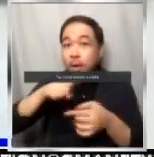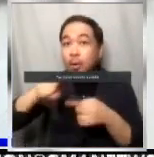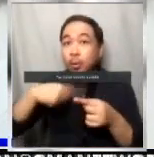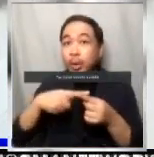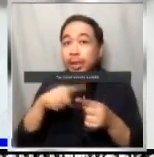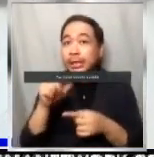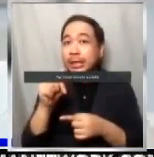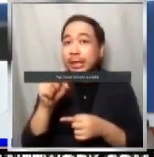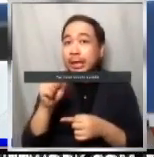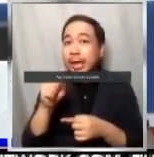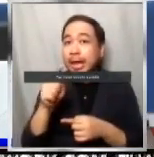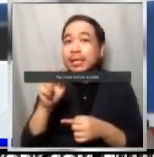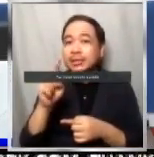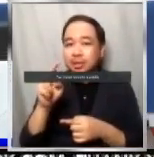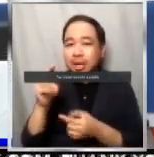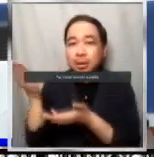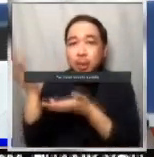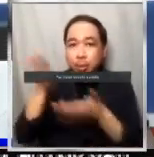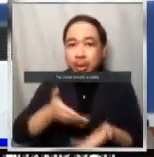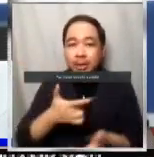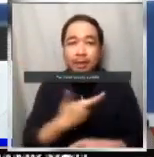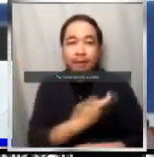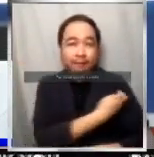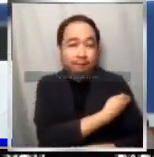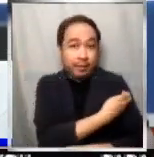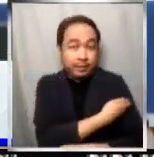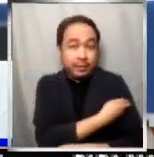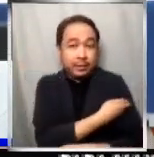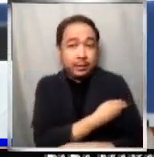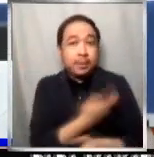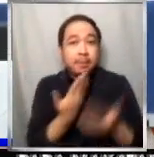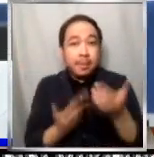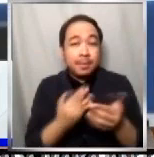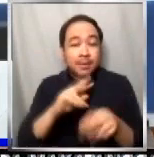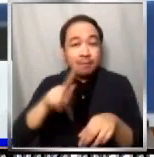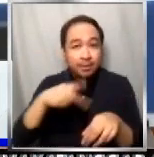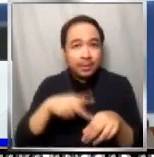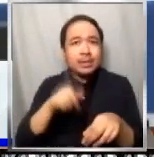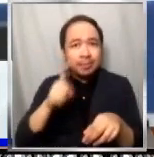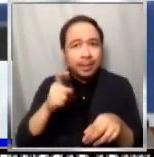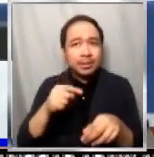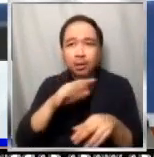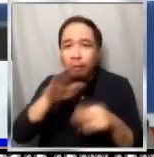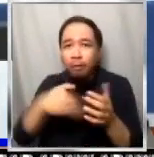The Philippines has met all the requirements necessary for